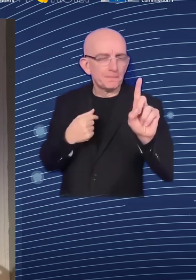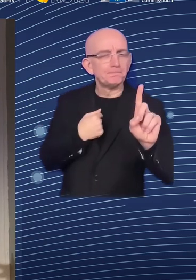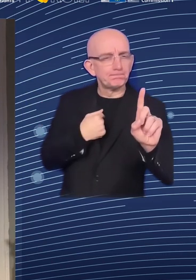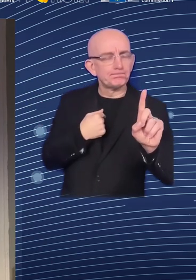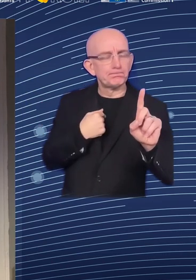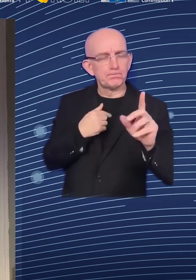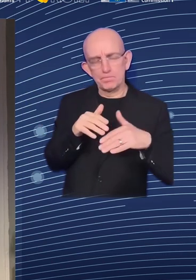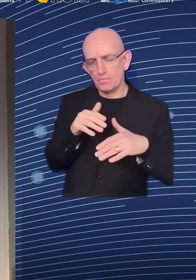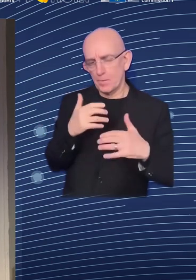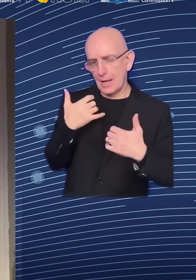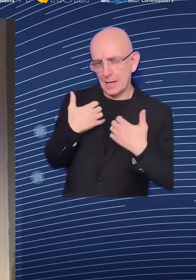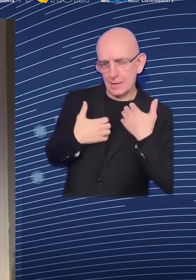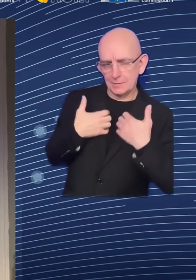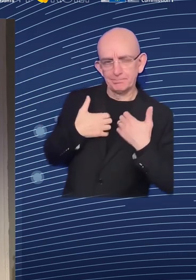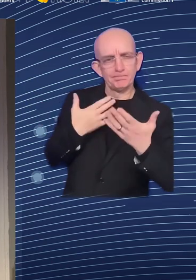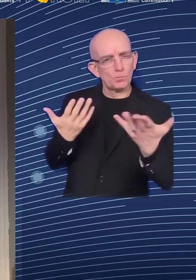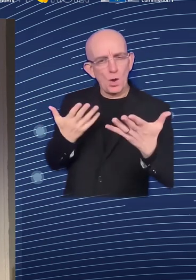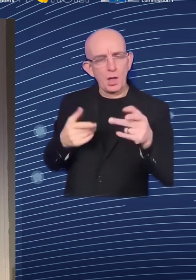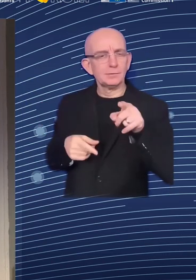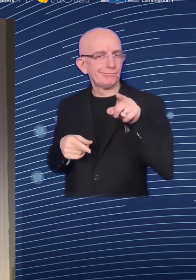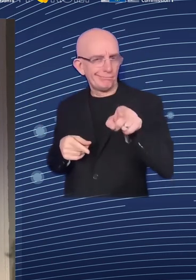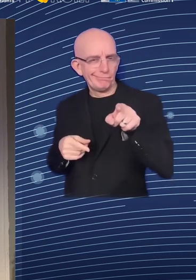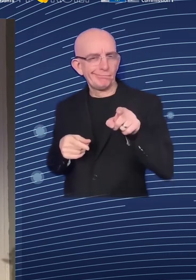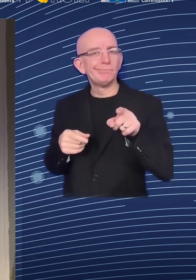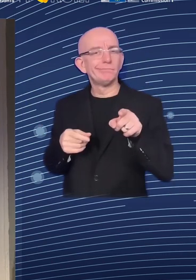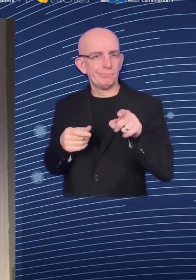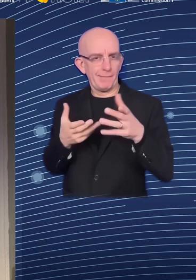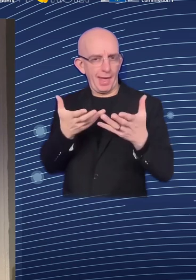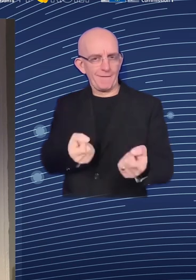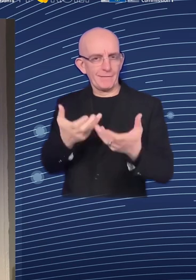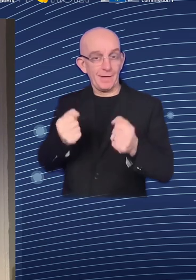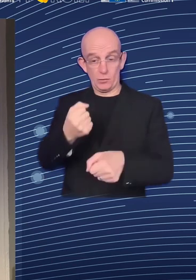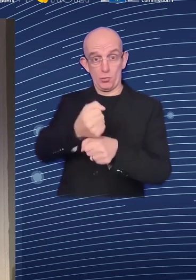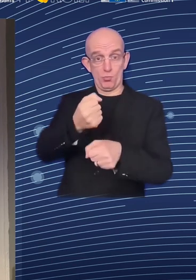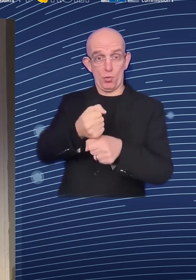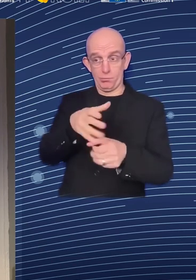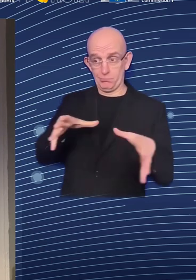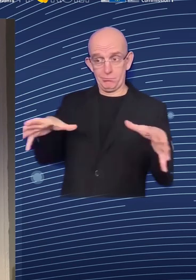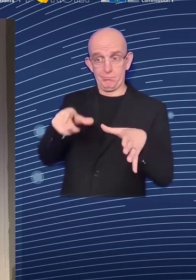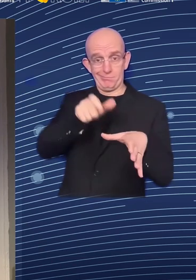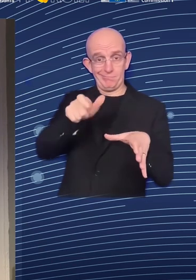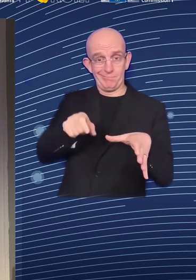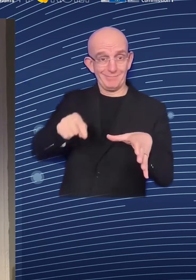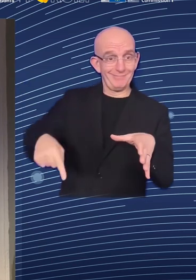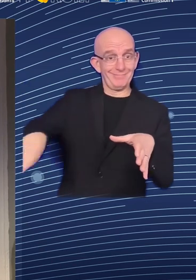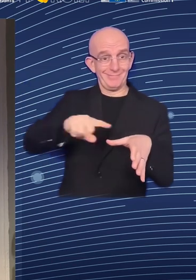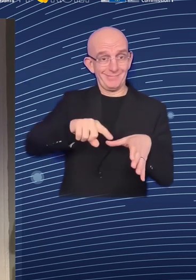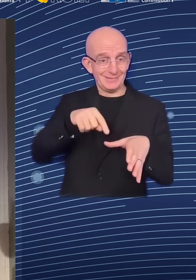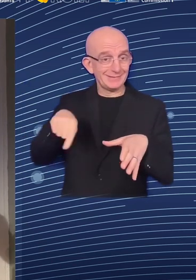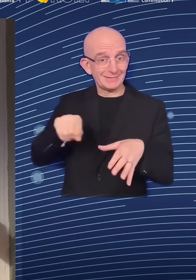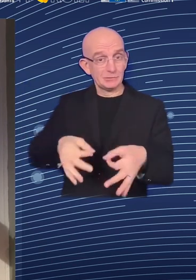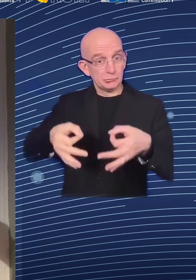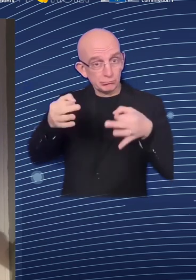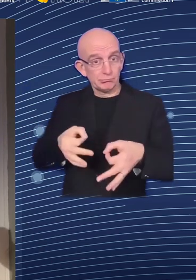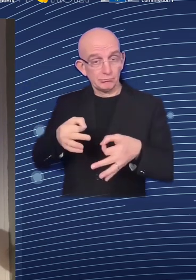formalized. Is that another way to incentivize people to say, well, you actually probably know 90% of how to do this, but we just